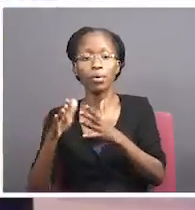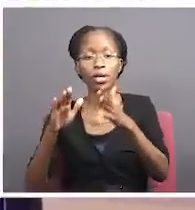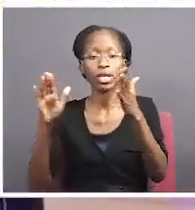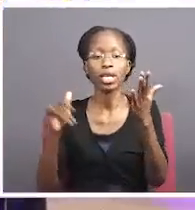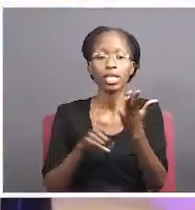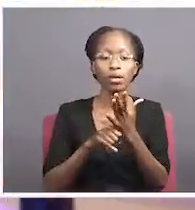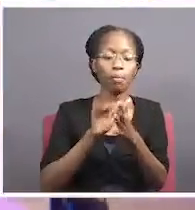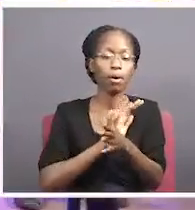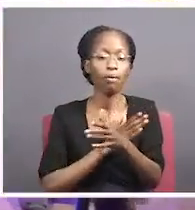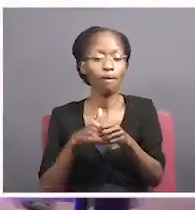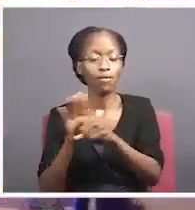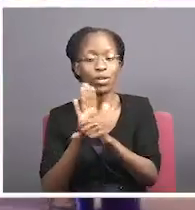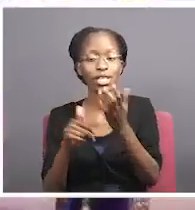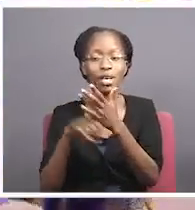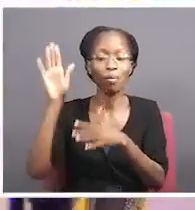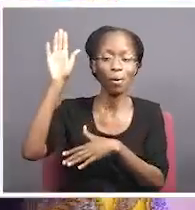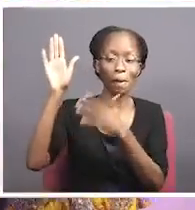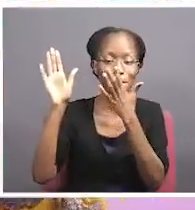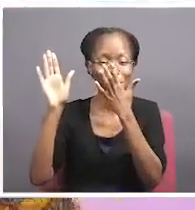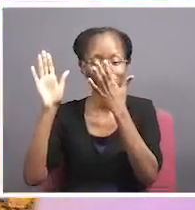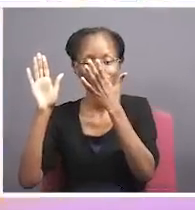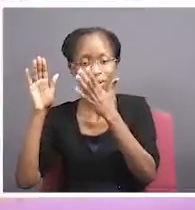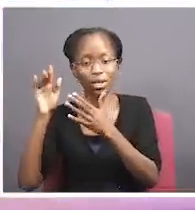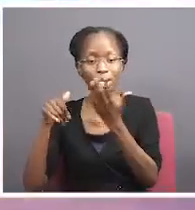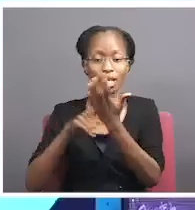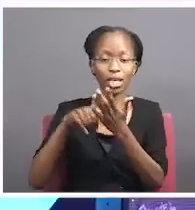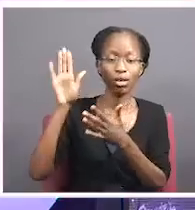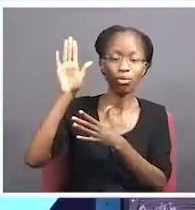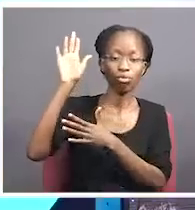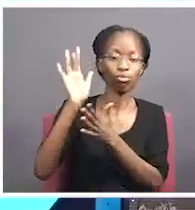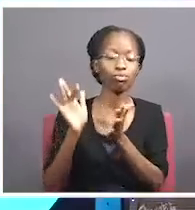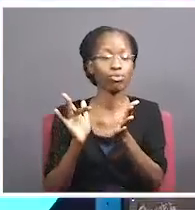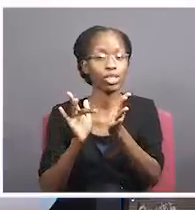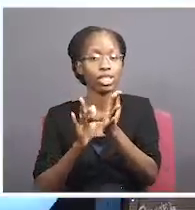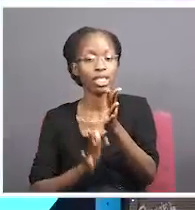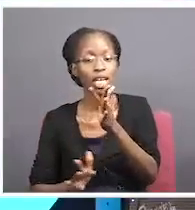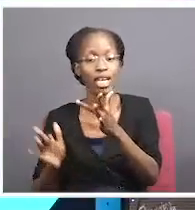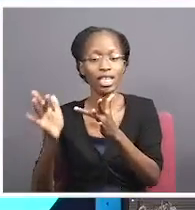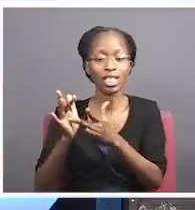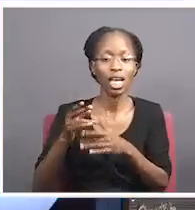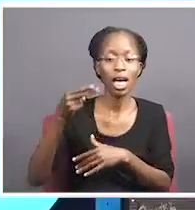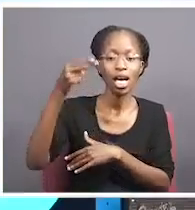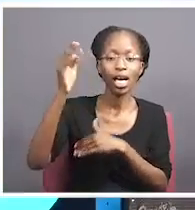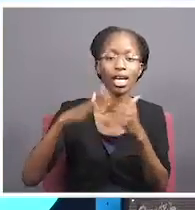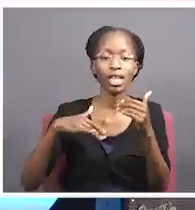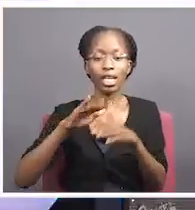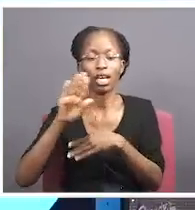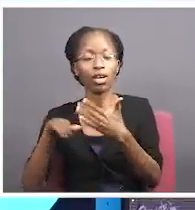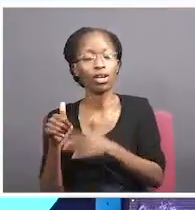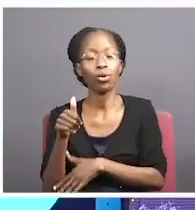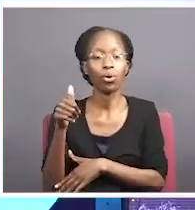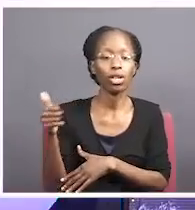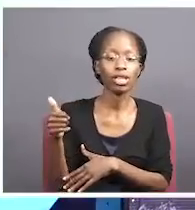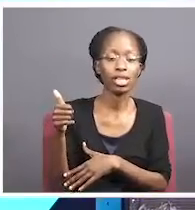and powerful is your name. Great and powerful is your name. Your name is Jesus. Your